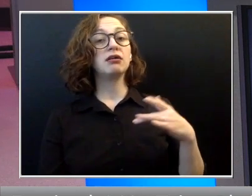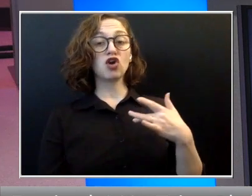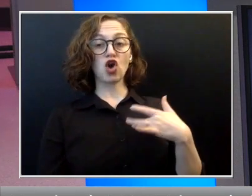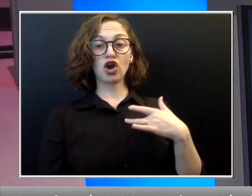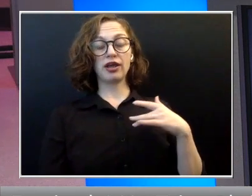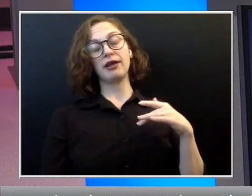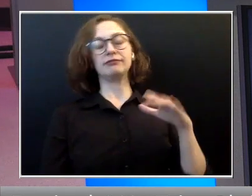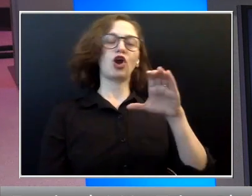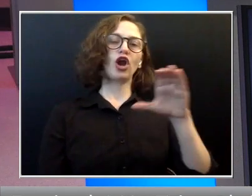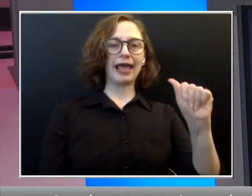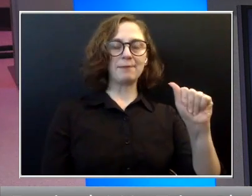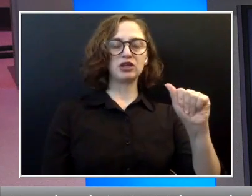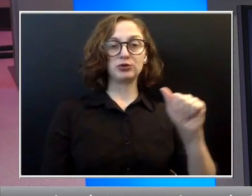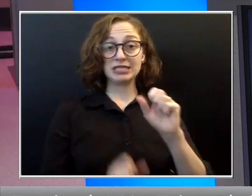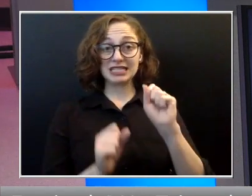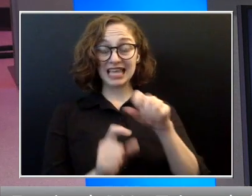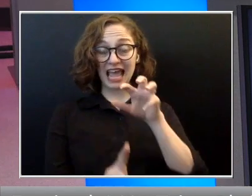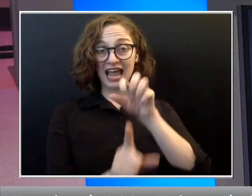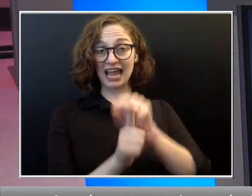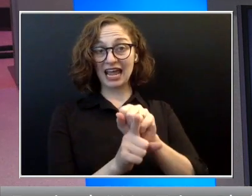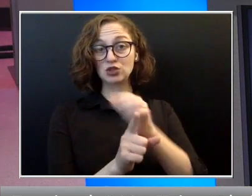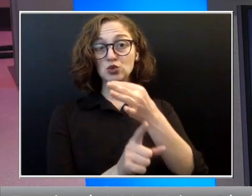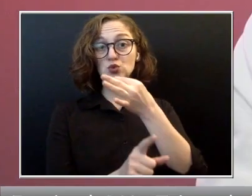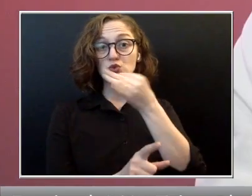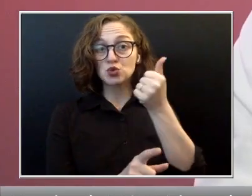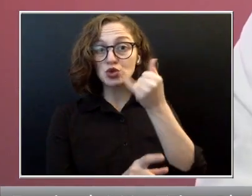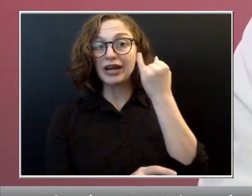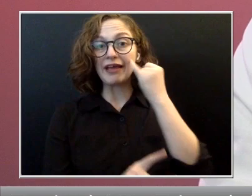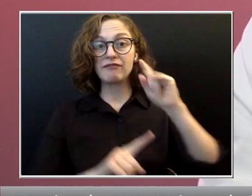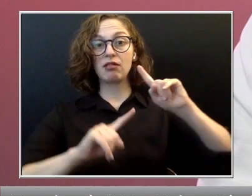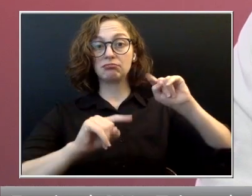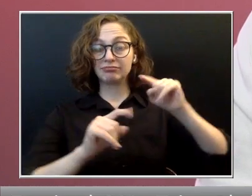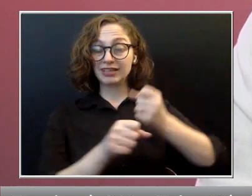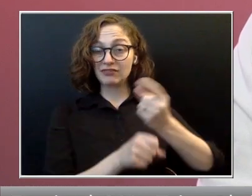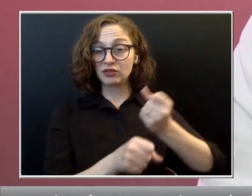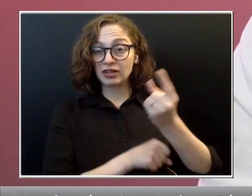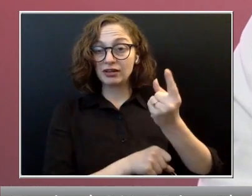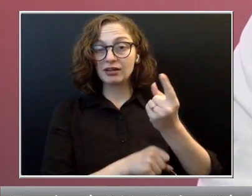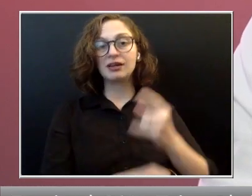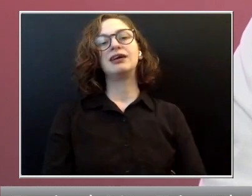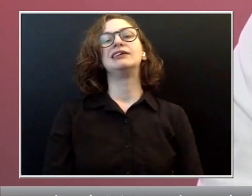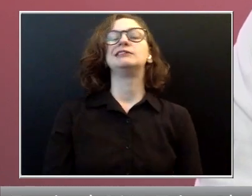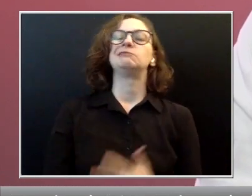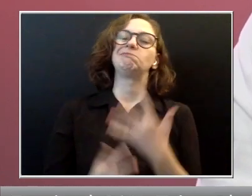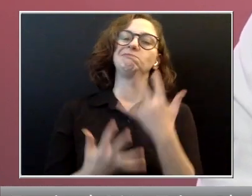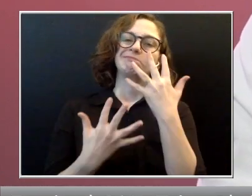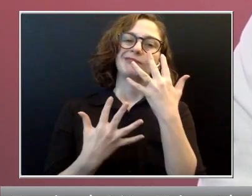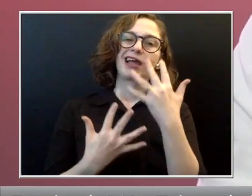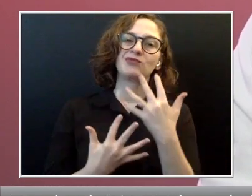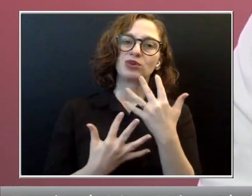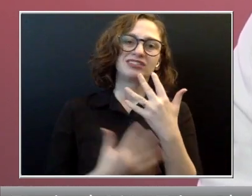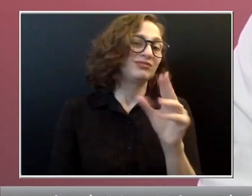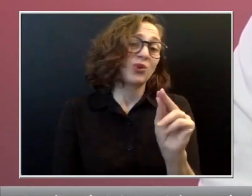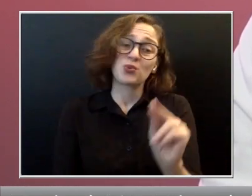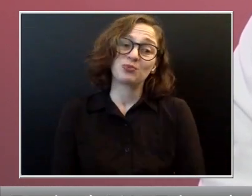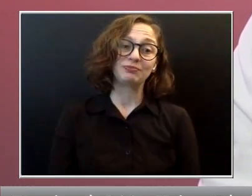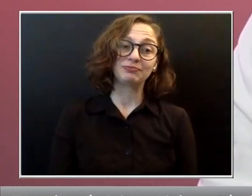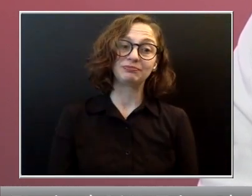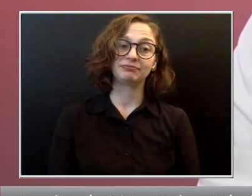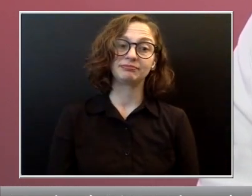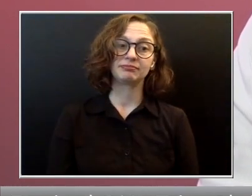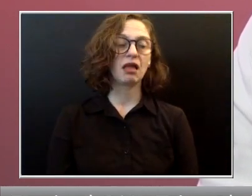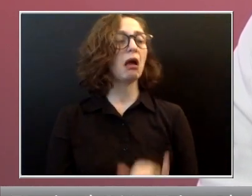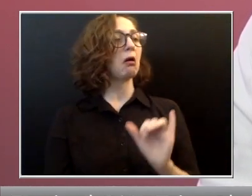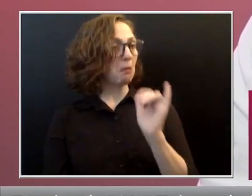yearly physical if Rick had been getting yearly physicals? I mean, unfortunately, no. Oh, there interesting. is still a lack